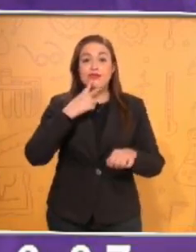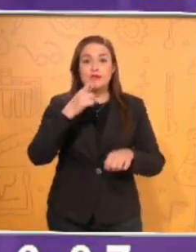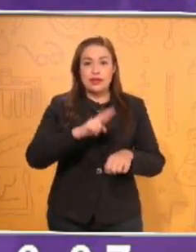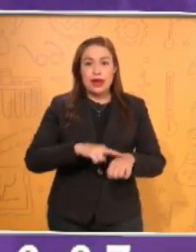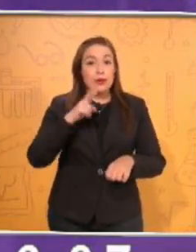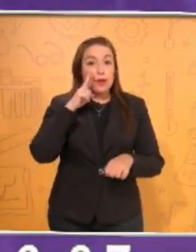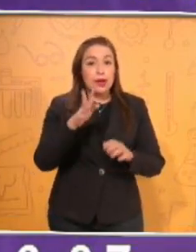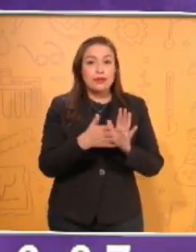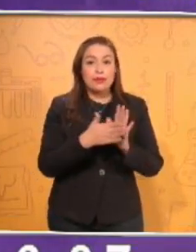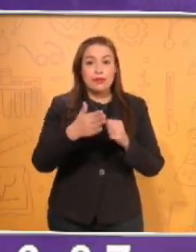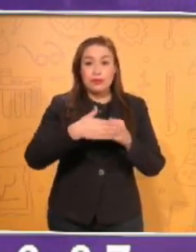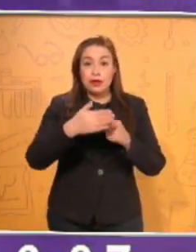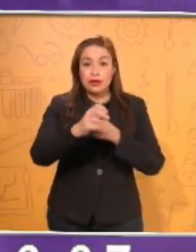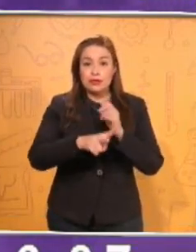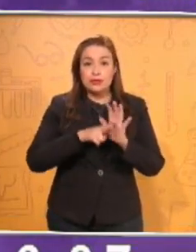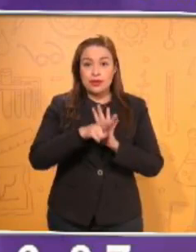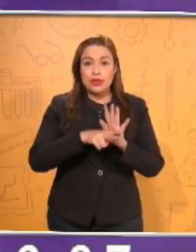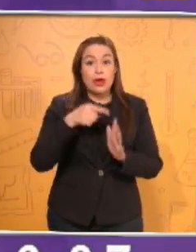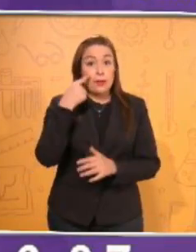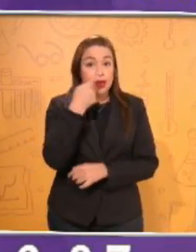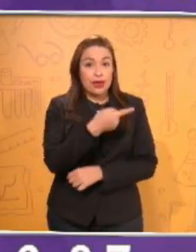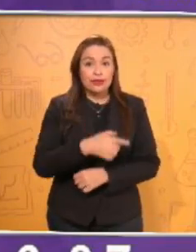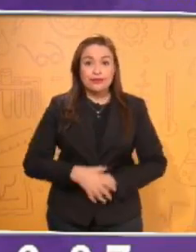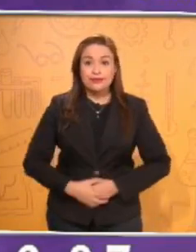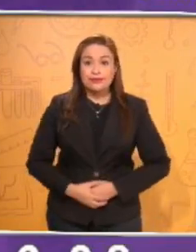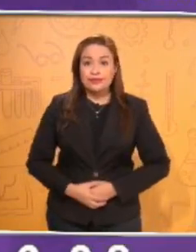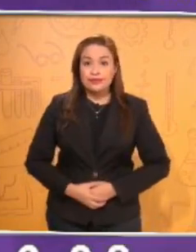video. Watch it.